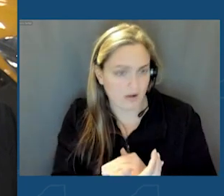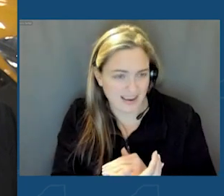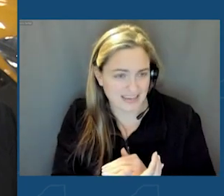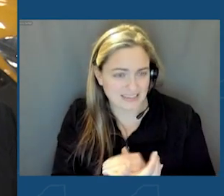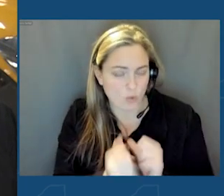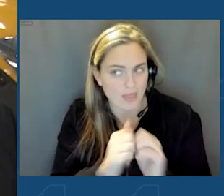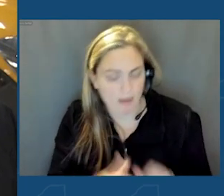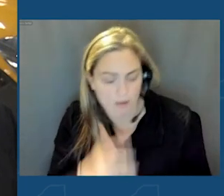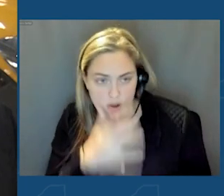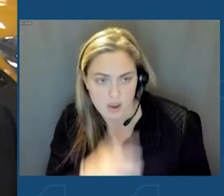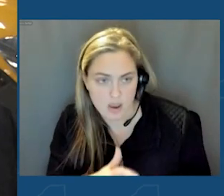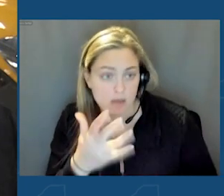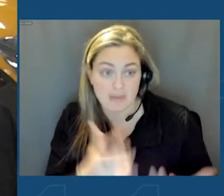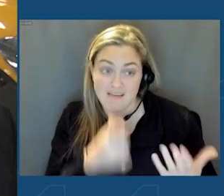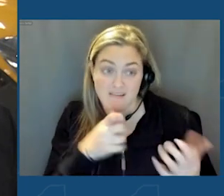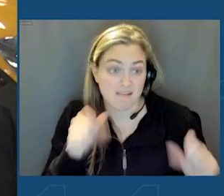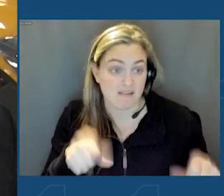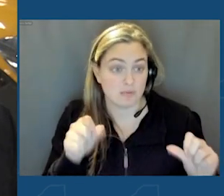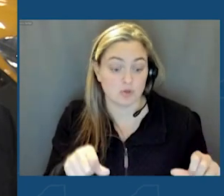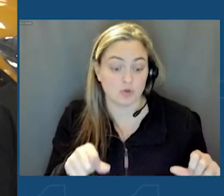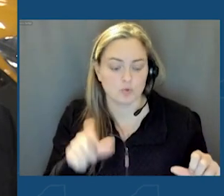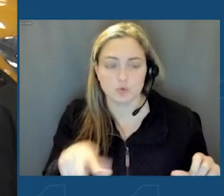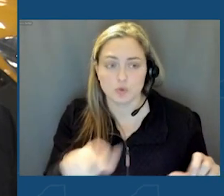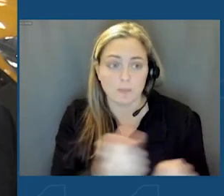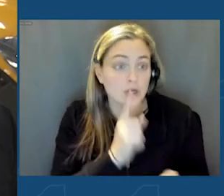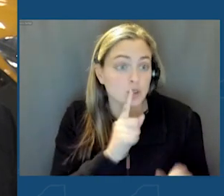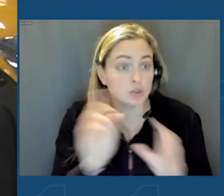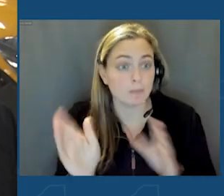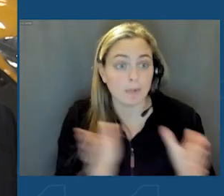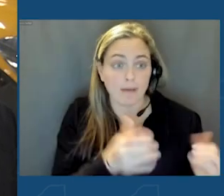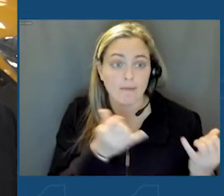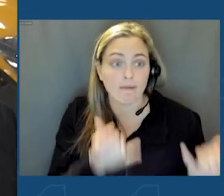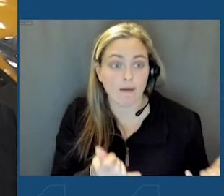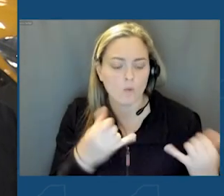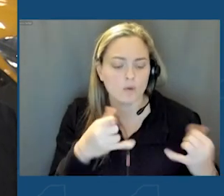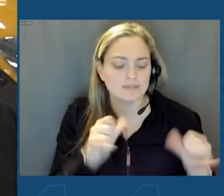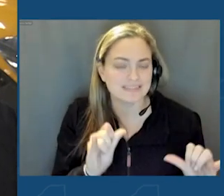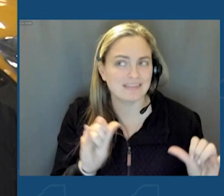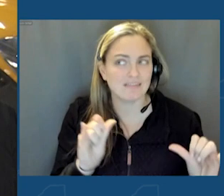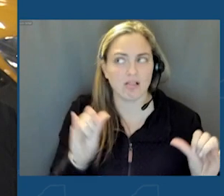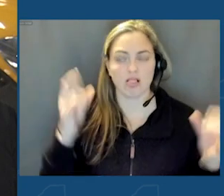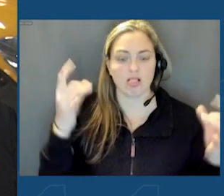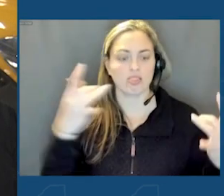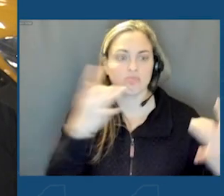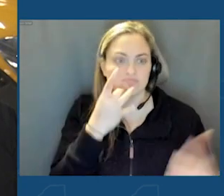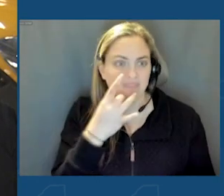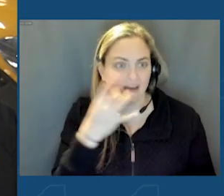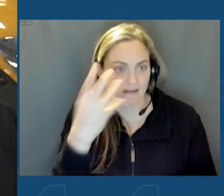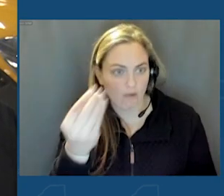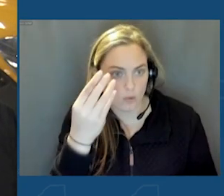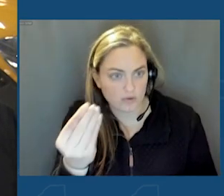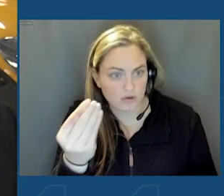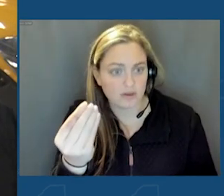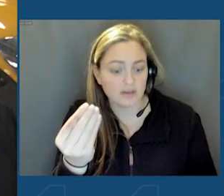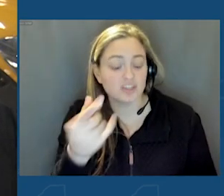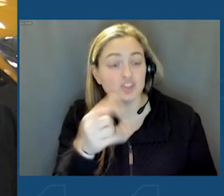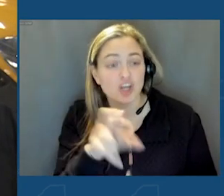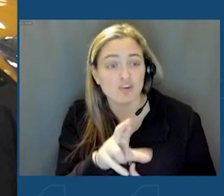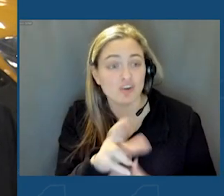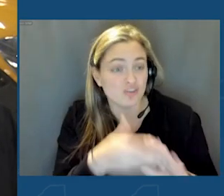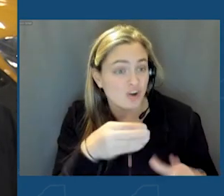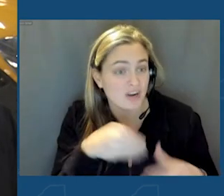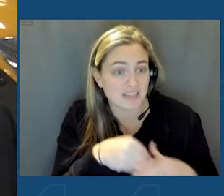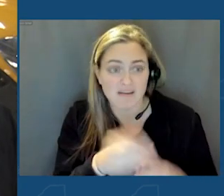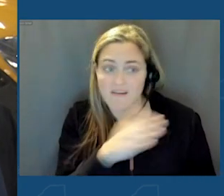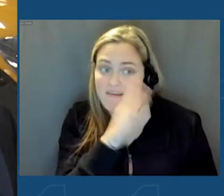heat you may not be able to you should make a plan now while it's still light out generators should never be run inside they